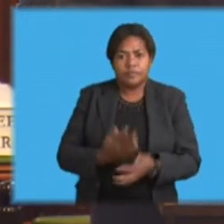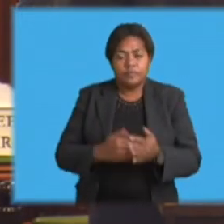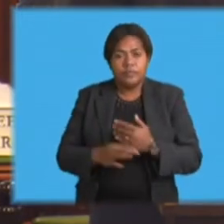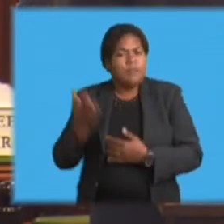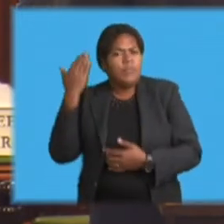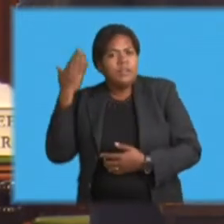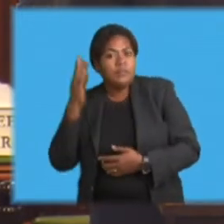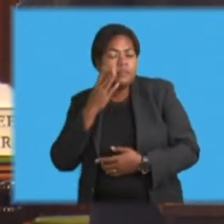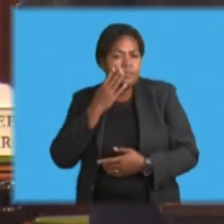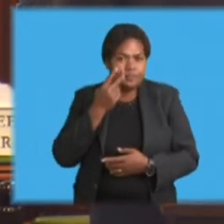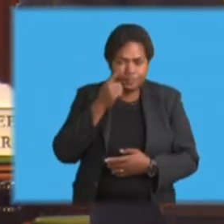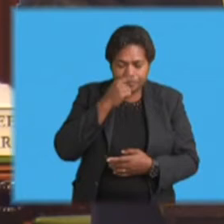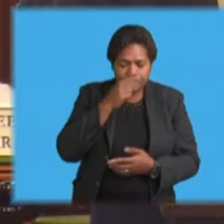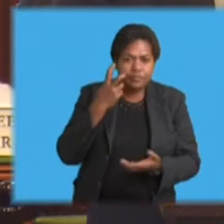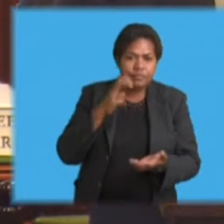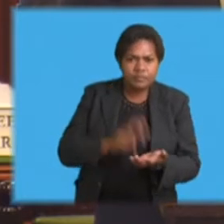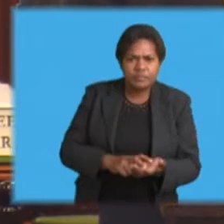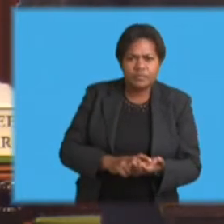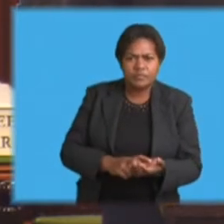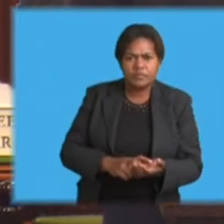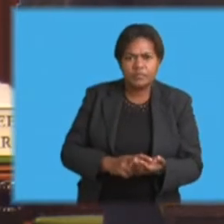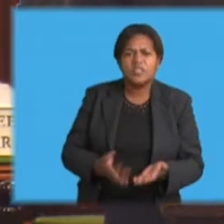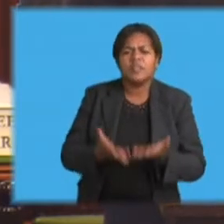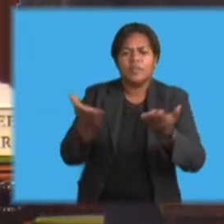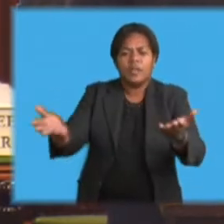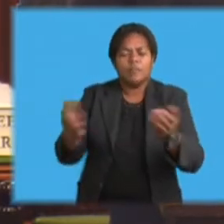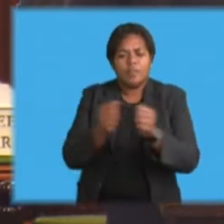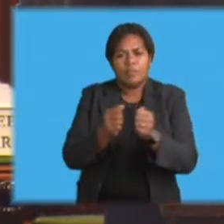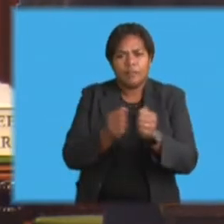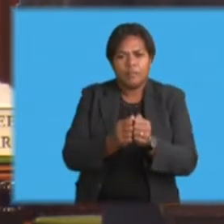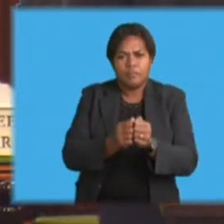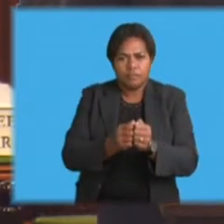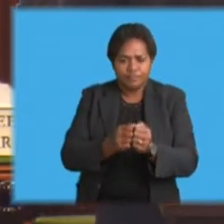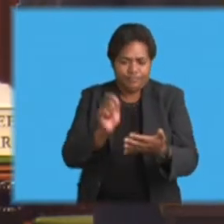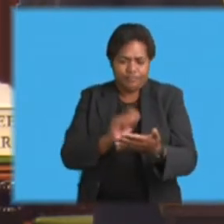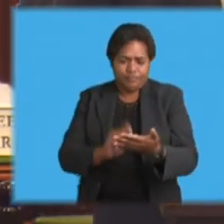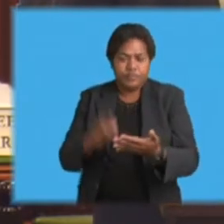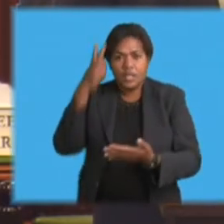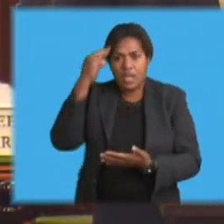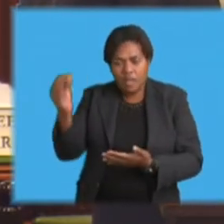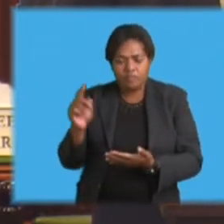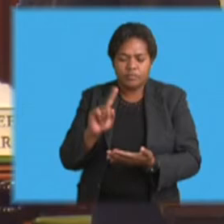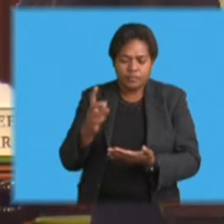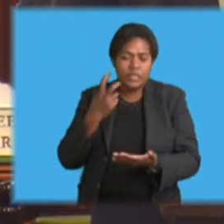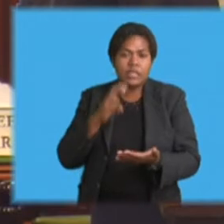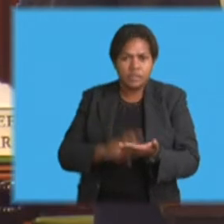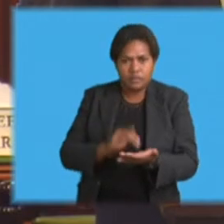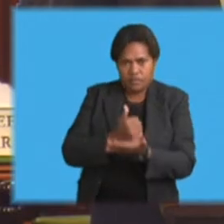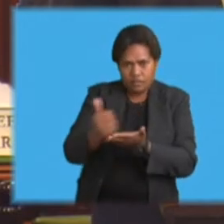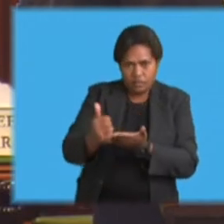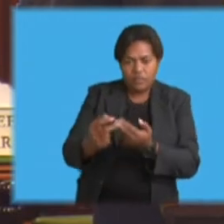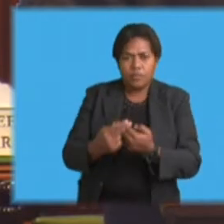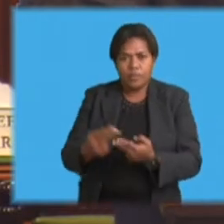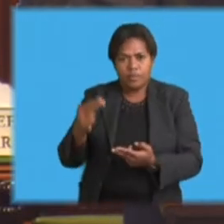people registered with the National Employment Center, we used to give them bits and pieces of paper that noted down their name and what their registration number is with the